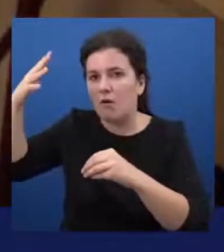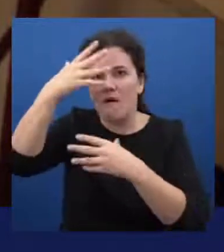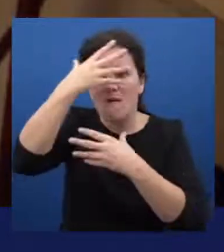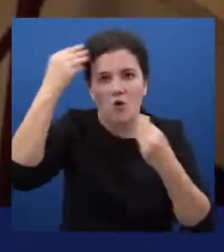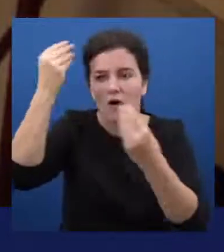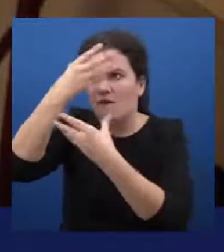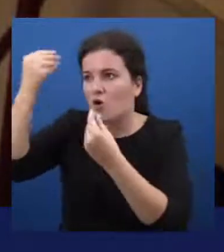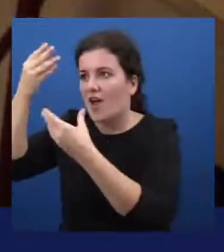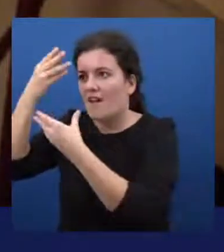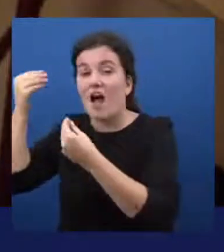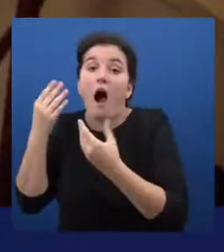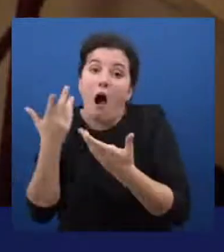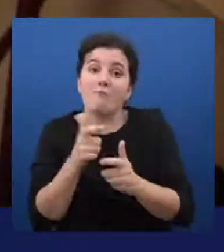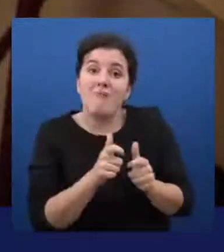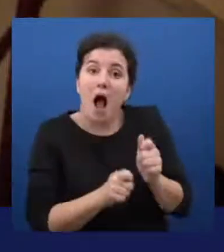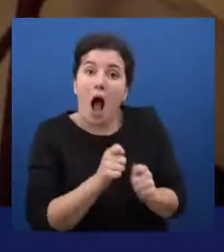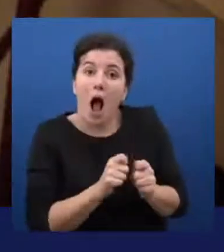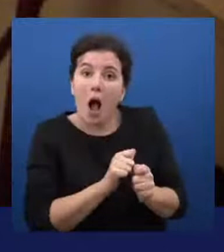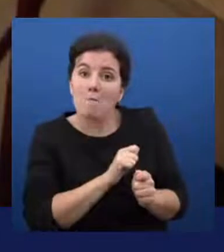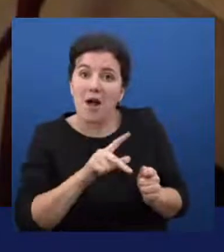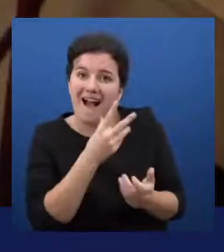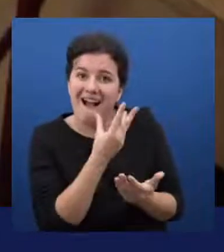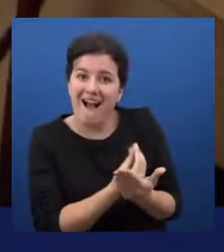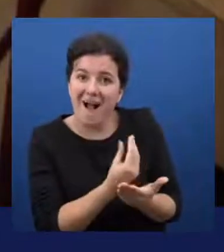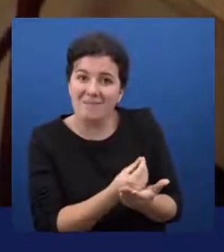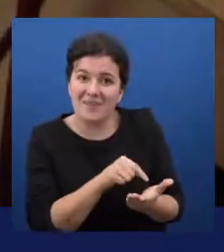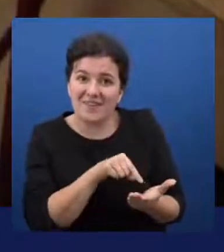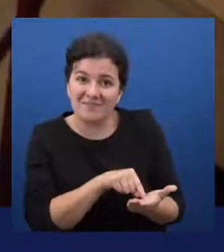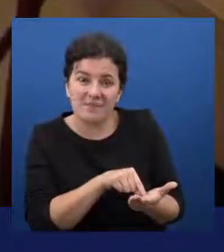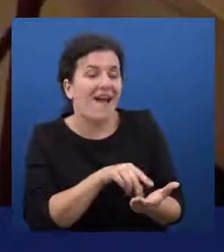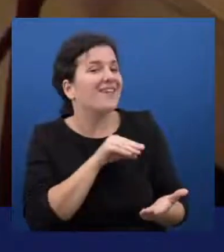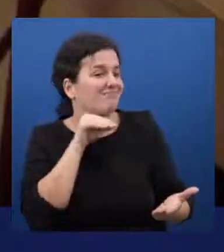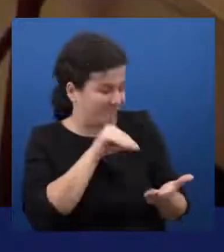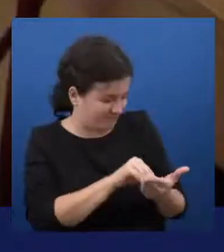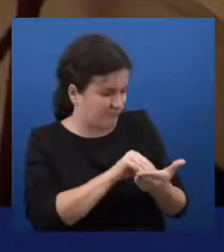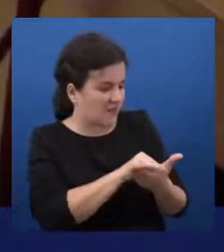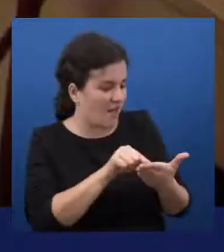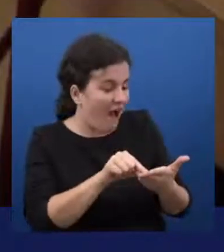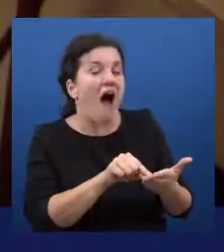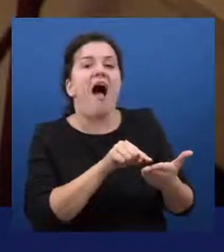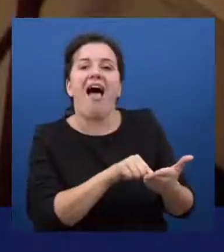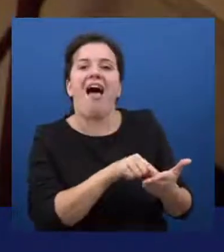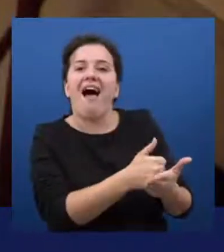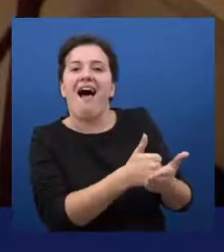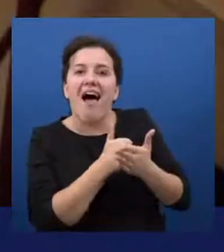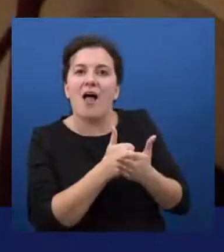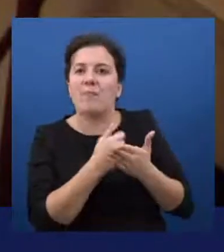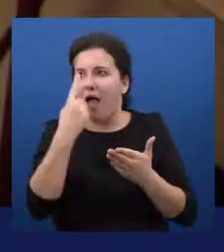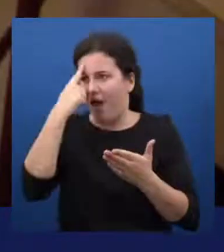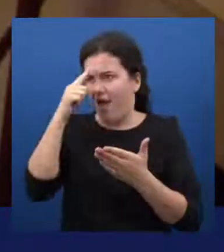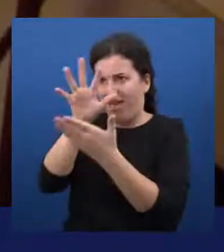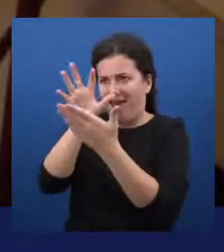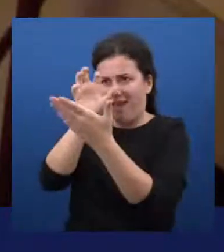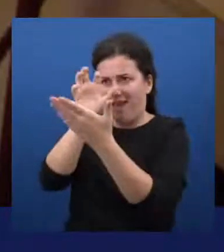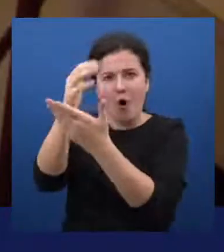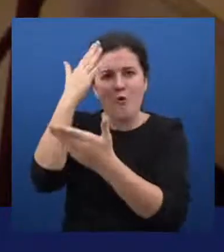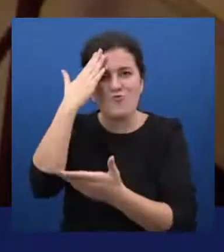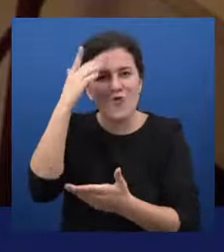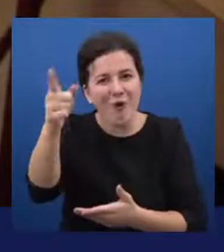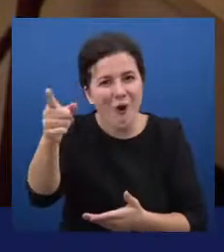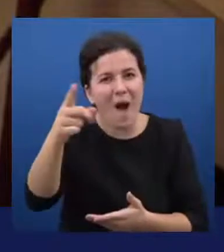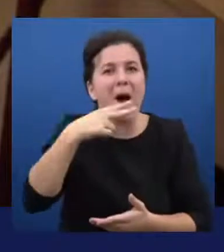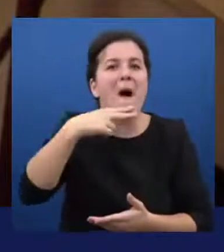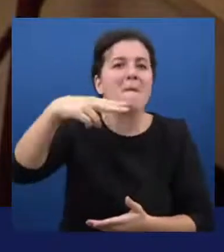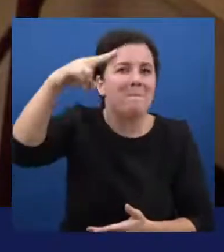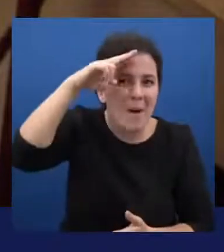help a person recognize his own family members. And of course, you need all the consent from everyone, but